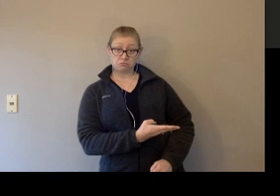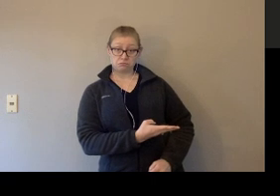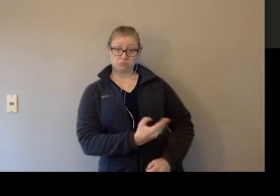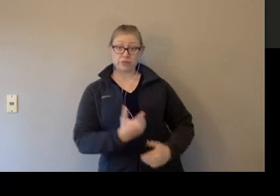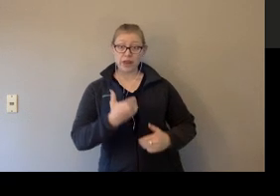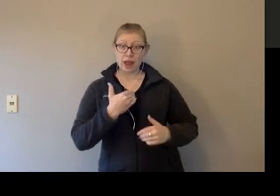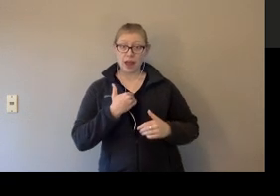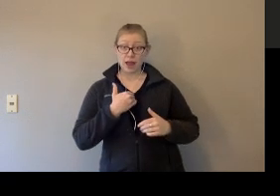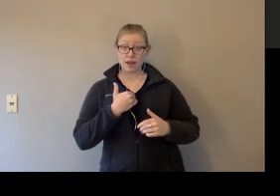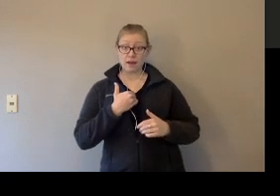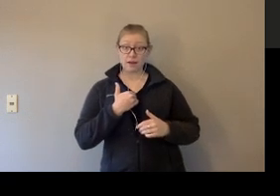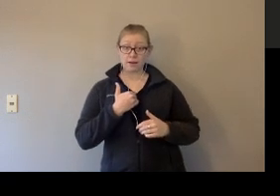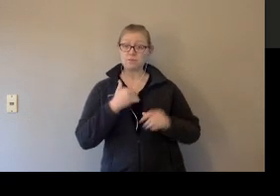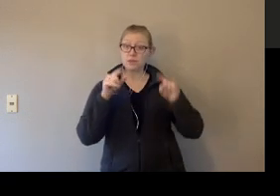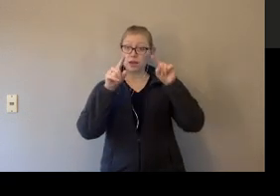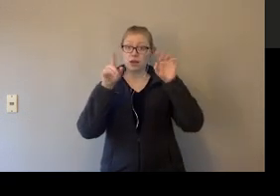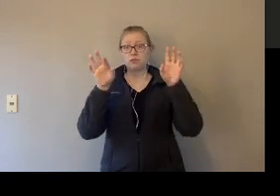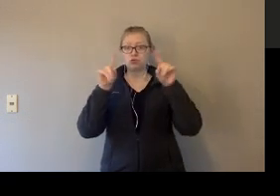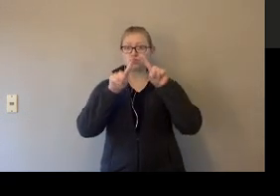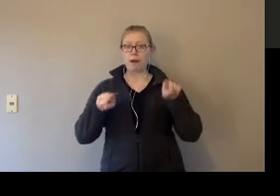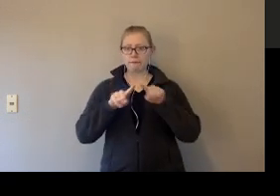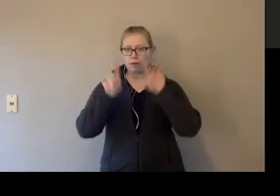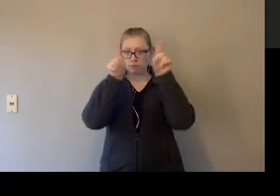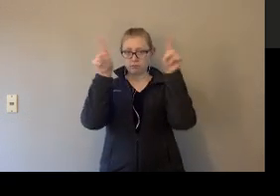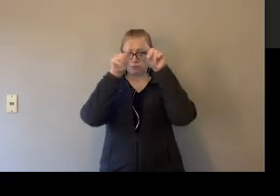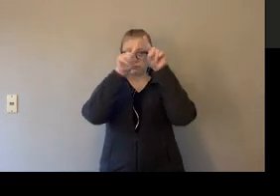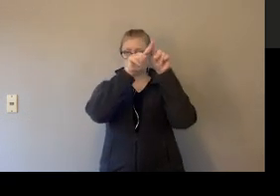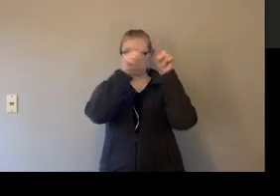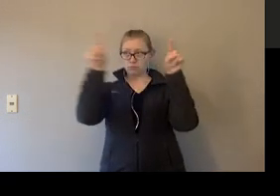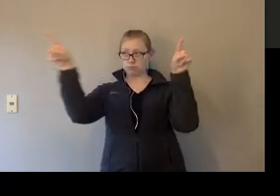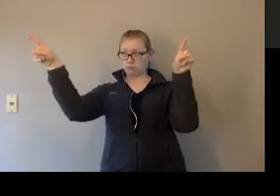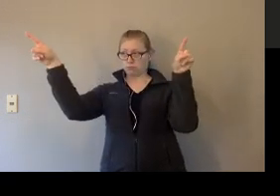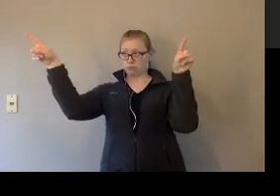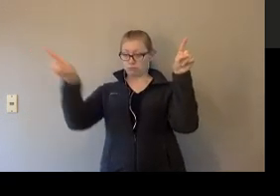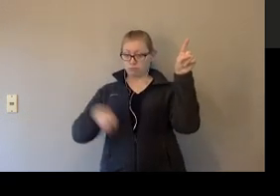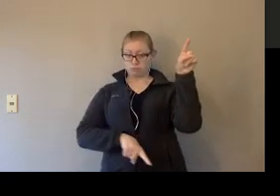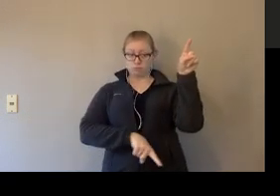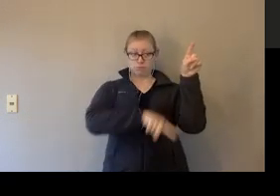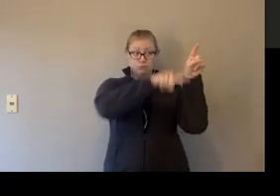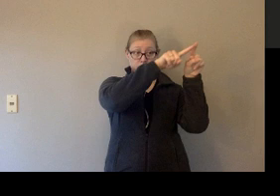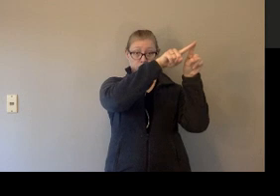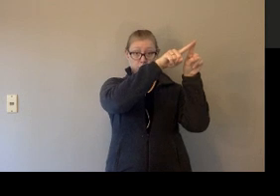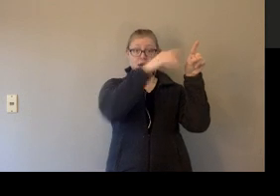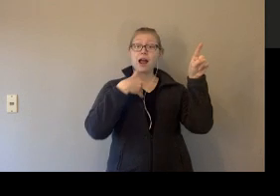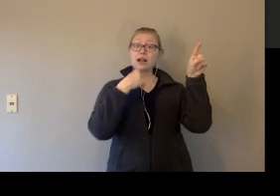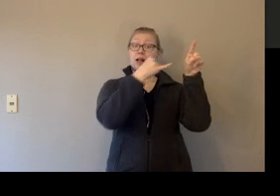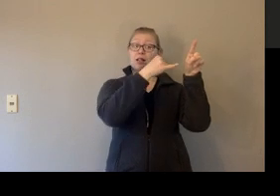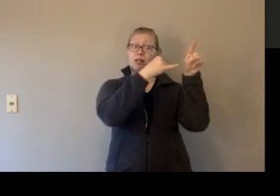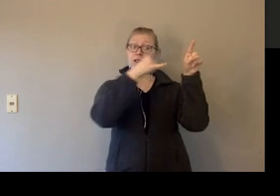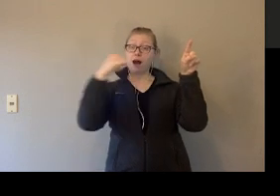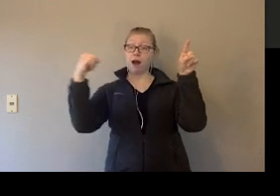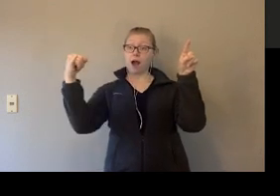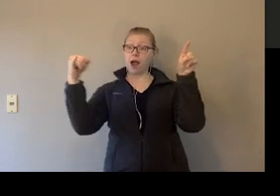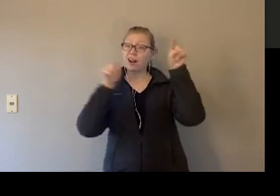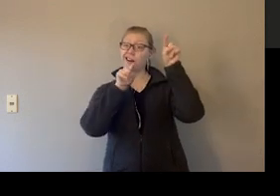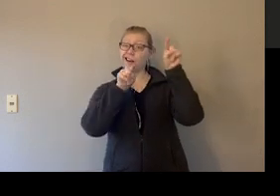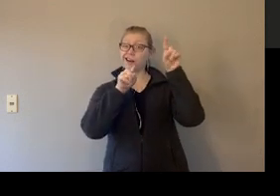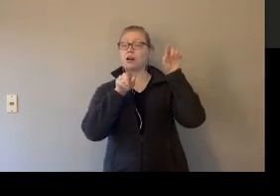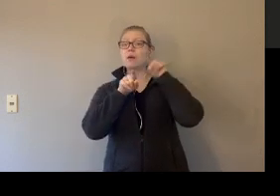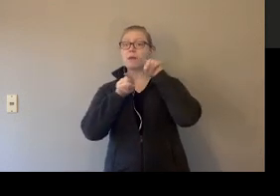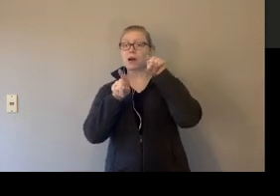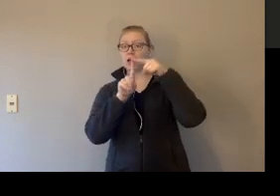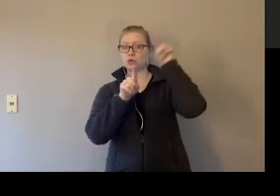a triangle that has a line that's parallel to one of its sides, and that line intersects the other two sides of the